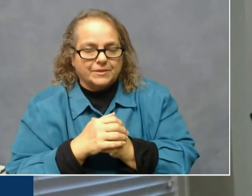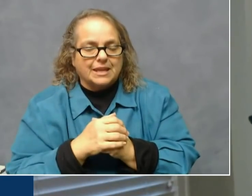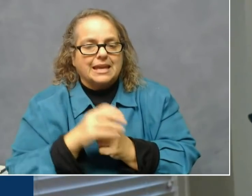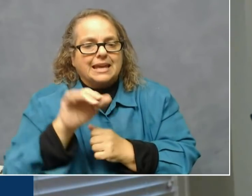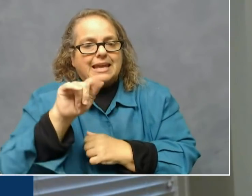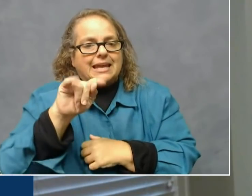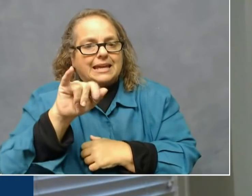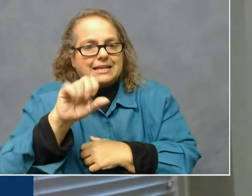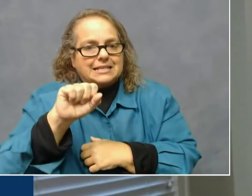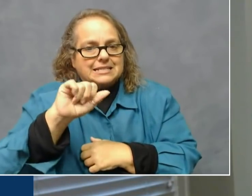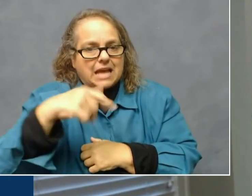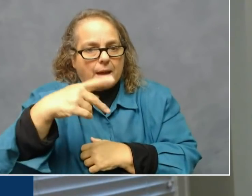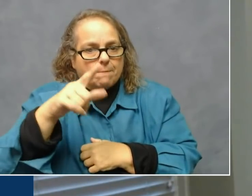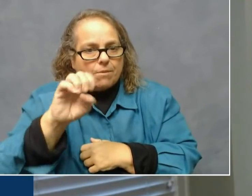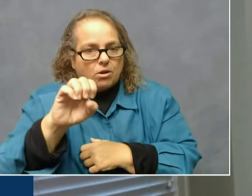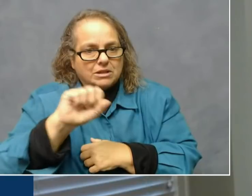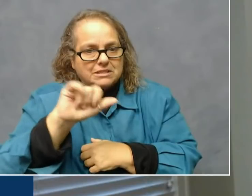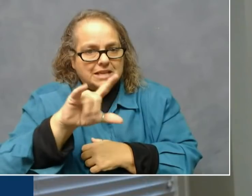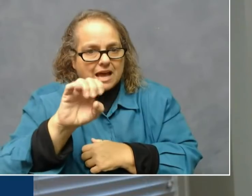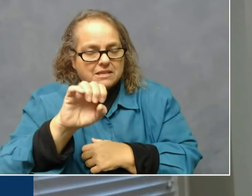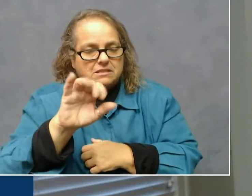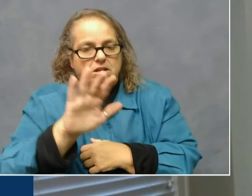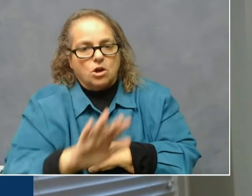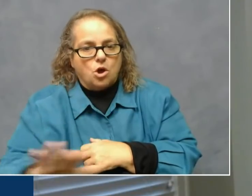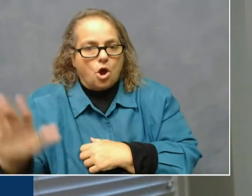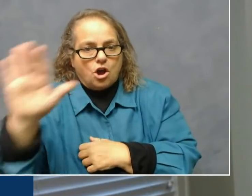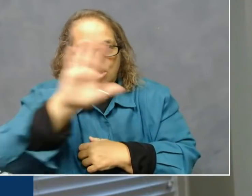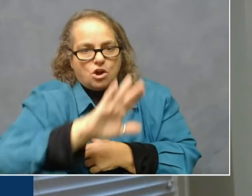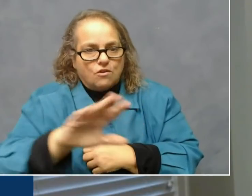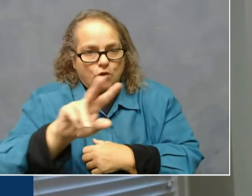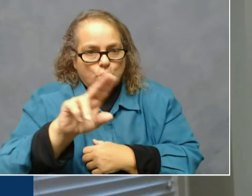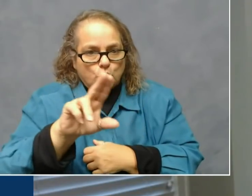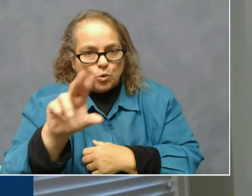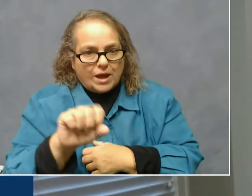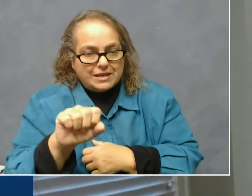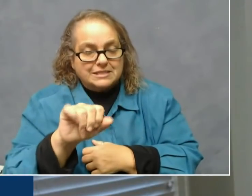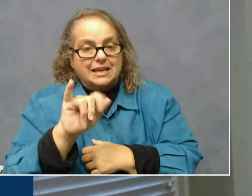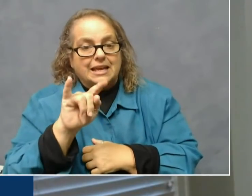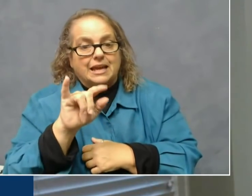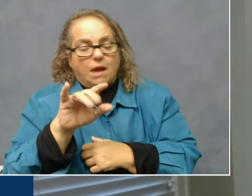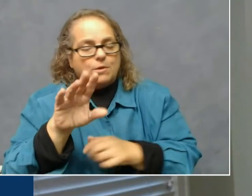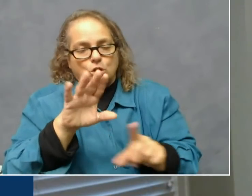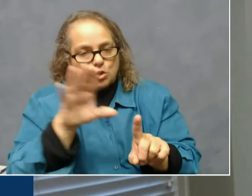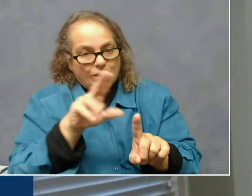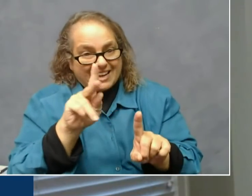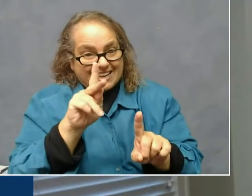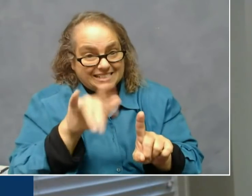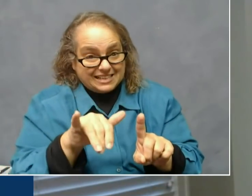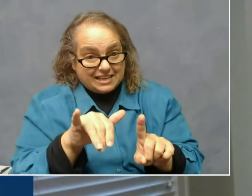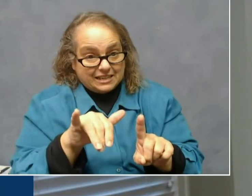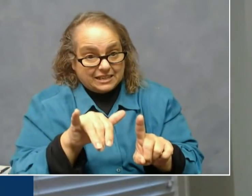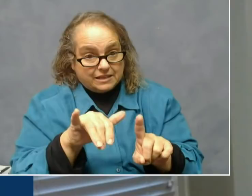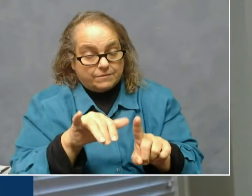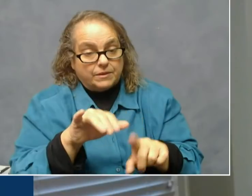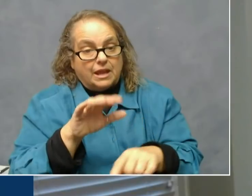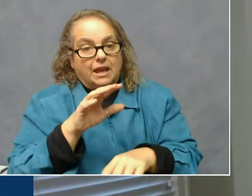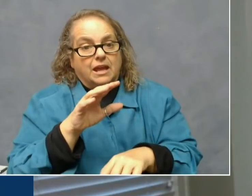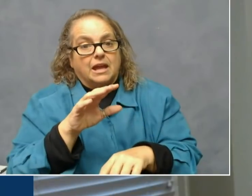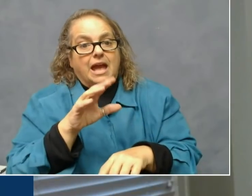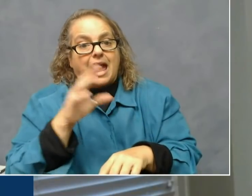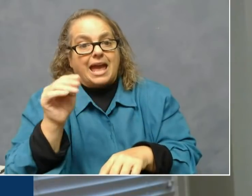spread across the entire state. It is representative, and it is well beyond